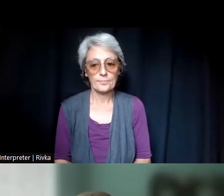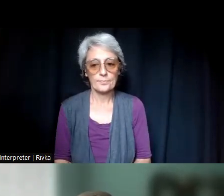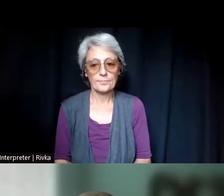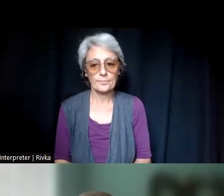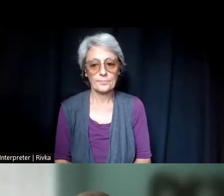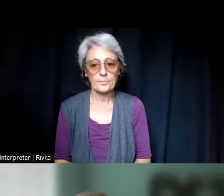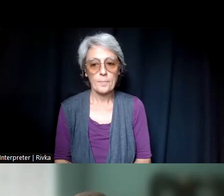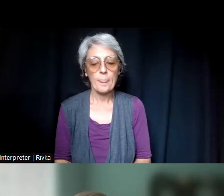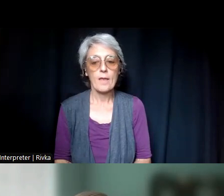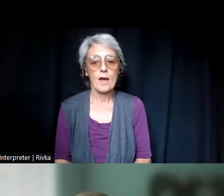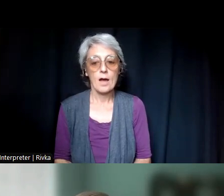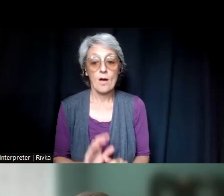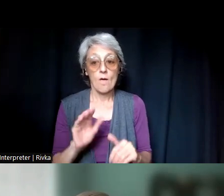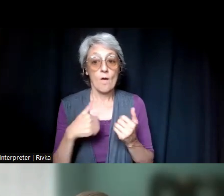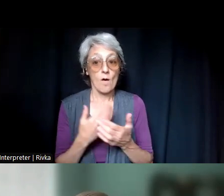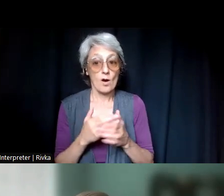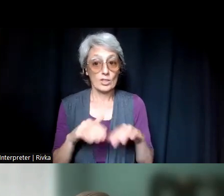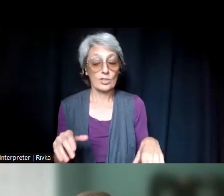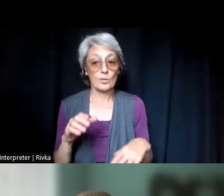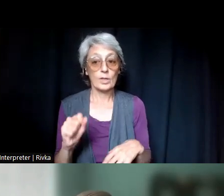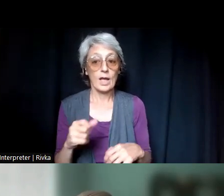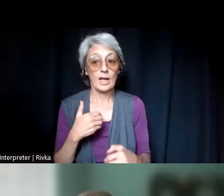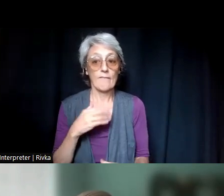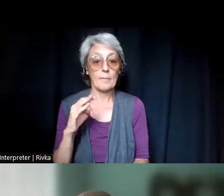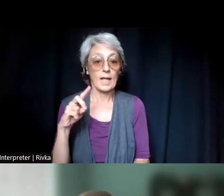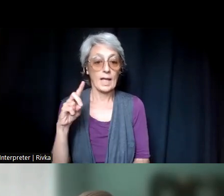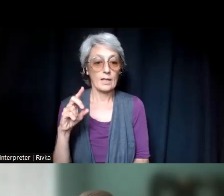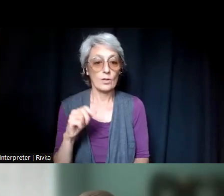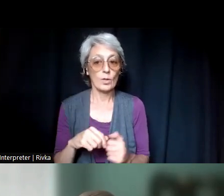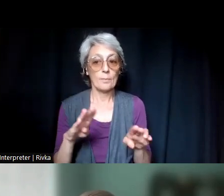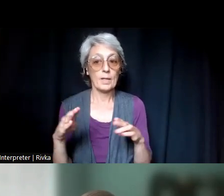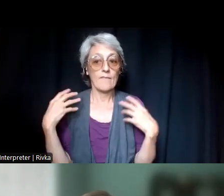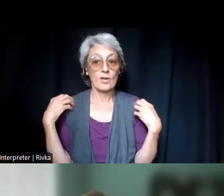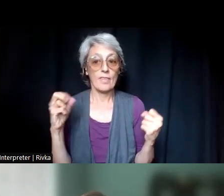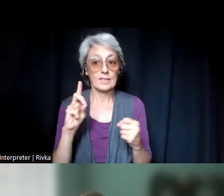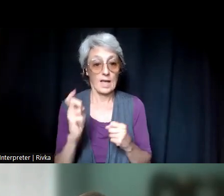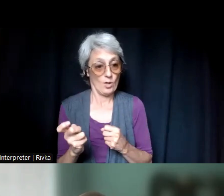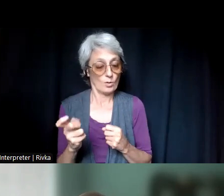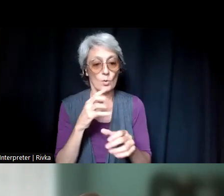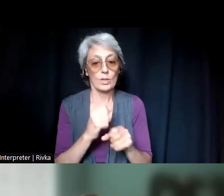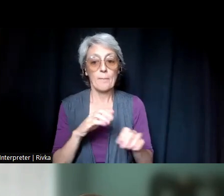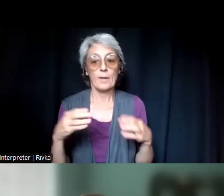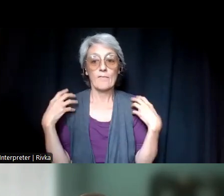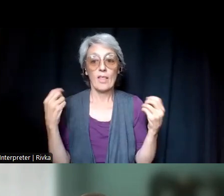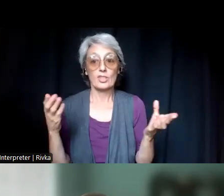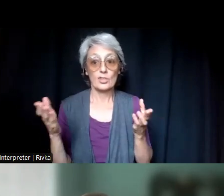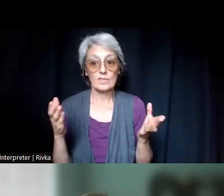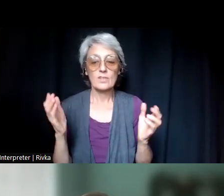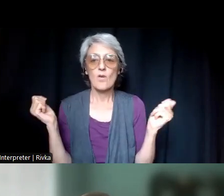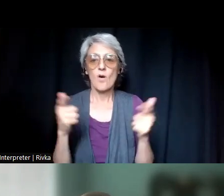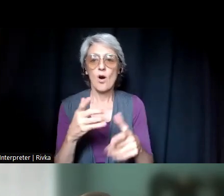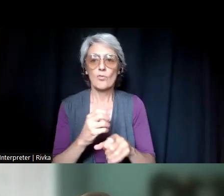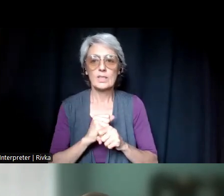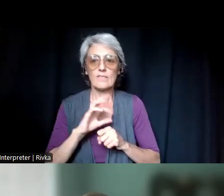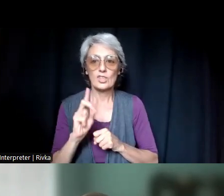all Medicaid eligible children with a behavioral health diagnosis that receive behavioral health services receive child and family